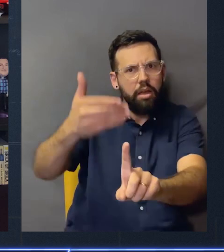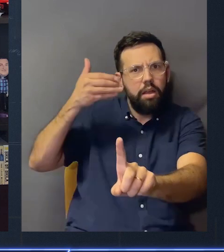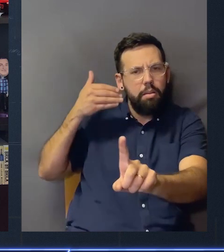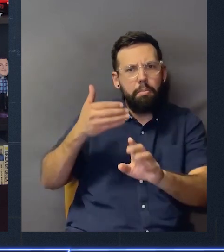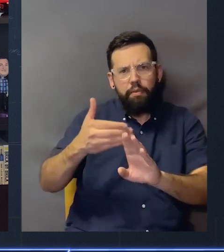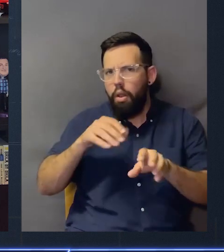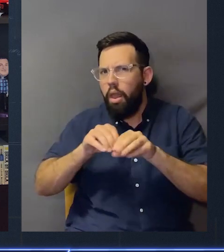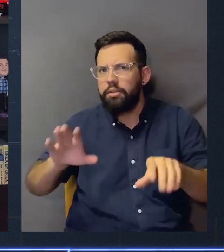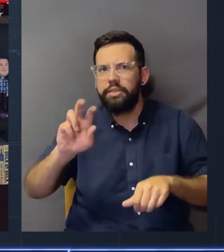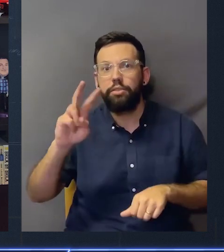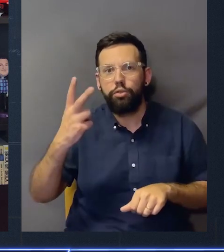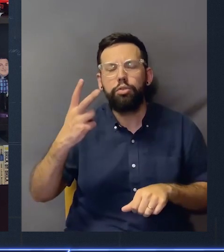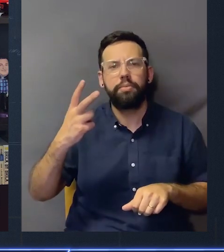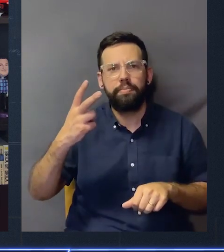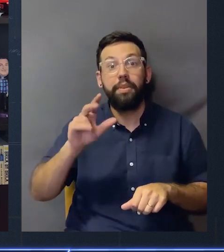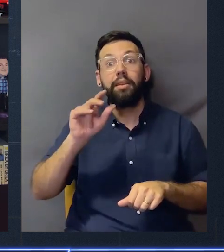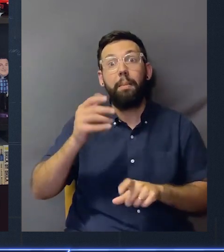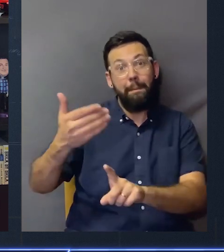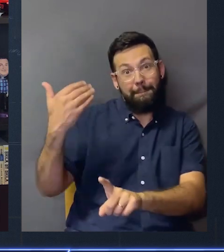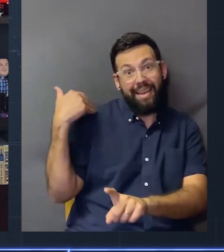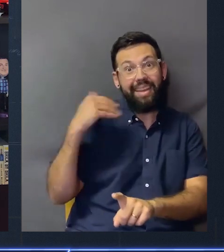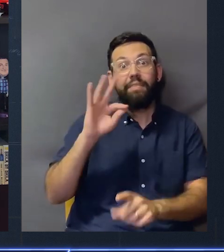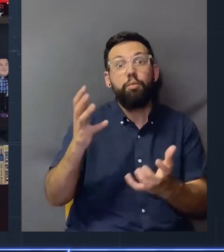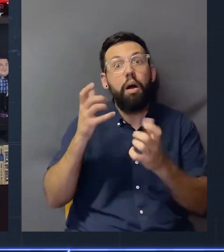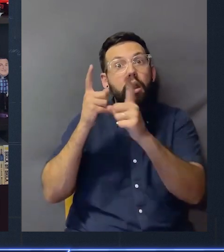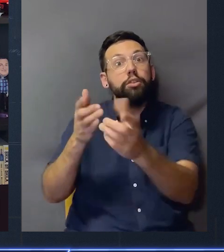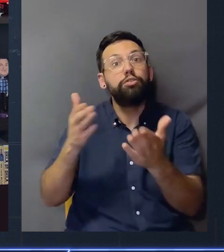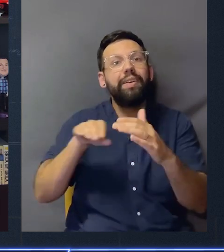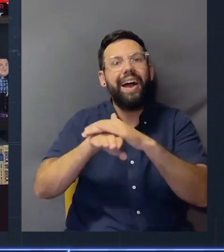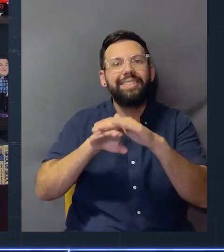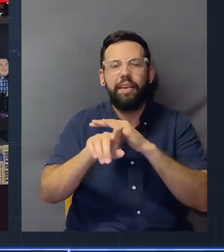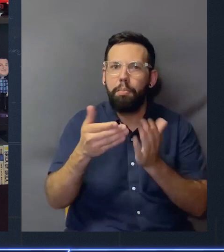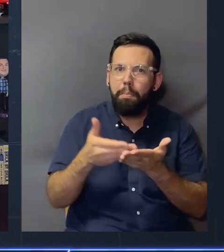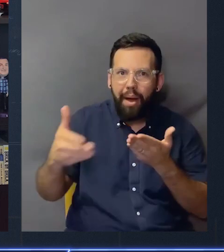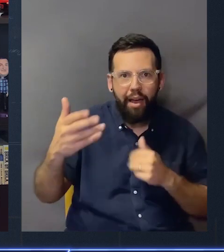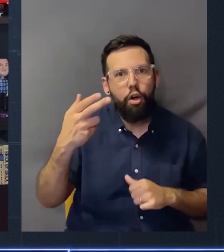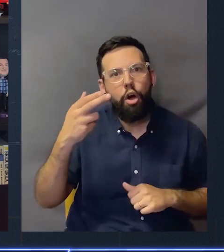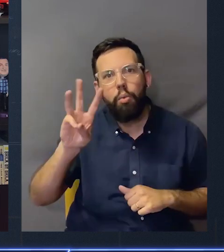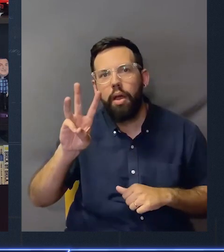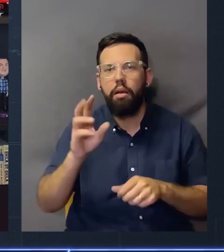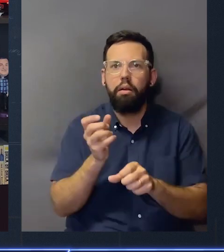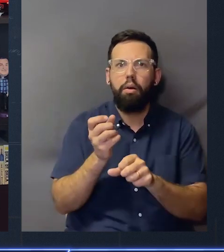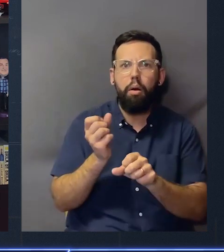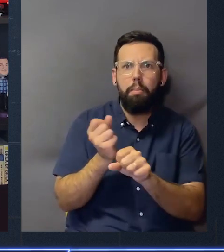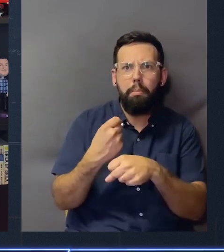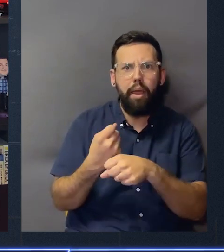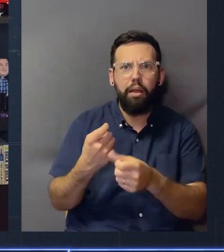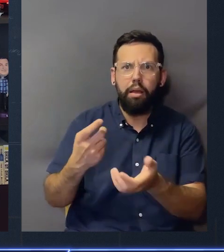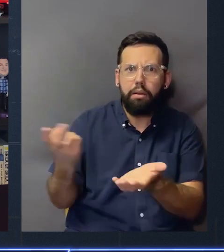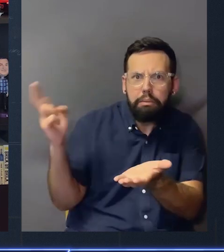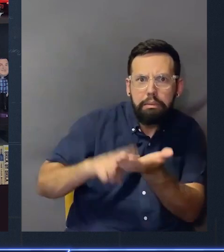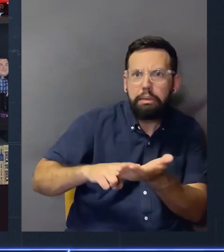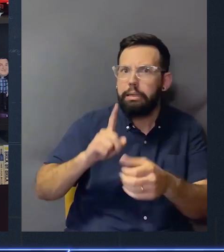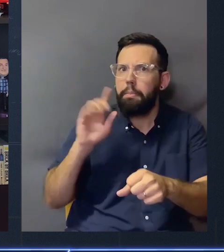wanted server access, you had to either buy hardware or you had to make really long-term commitments, months or sometimes even years.